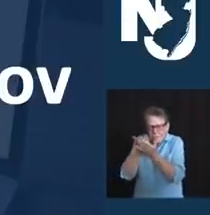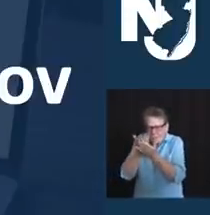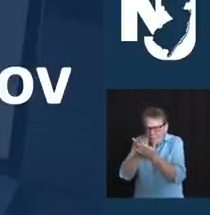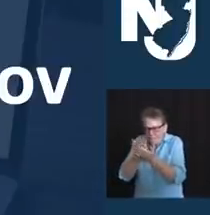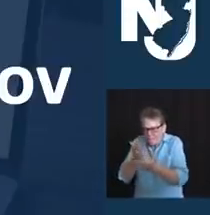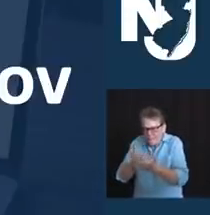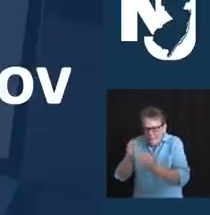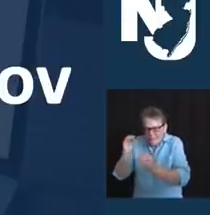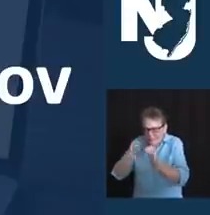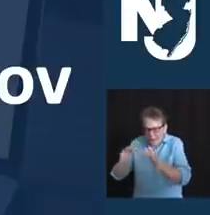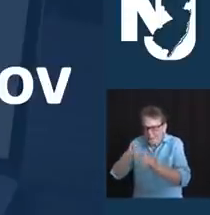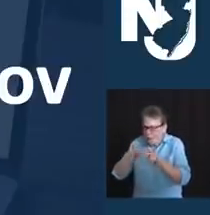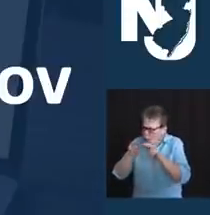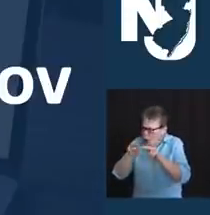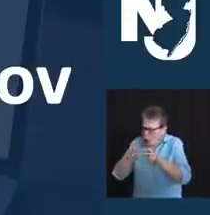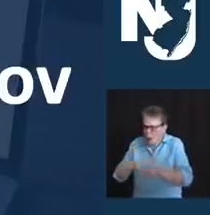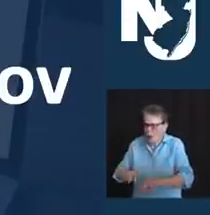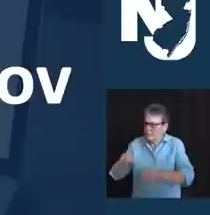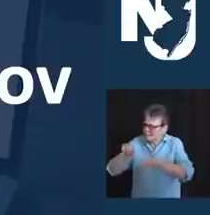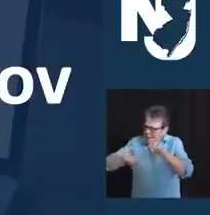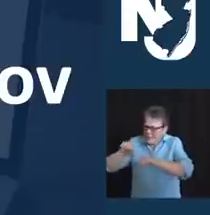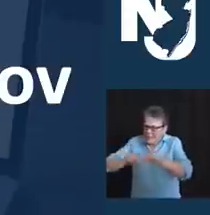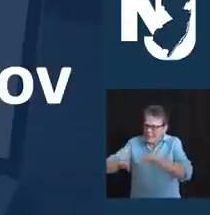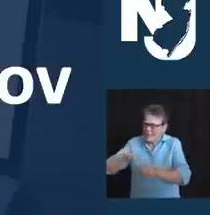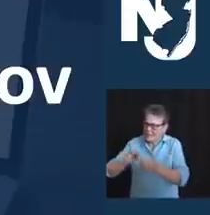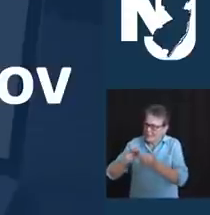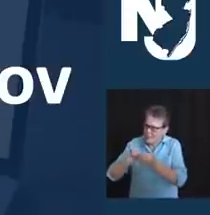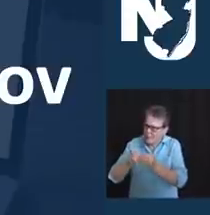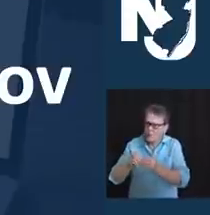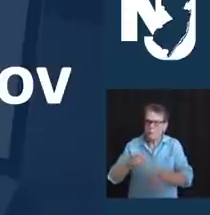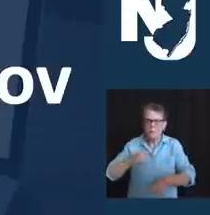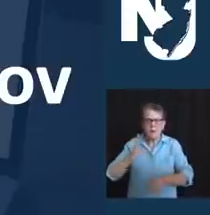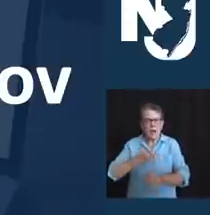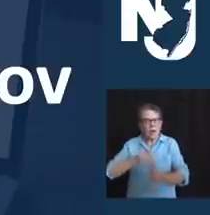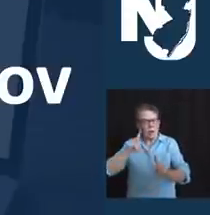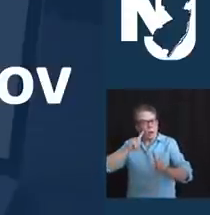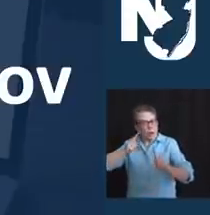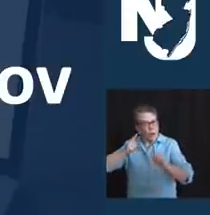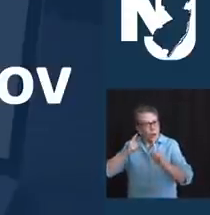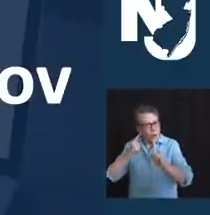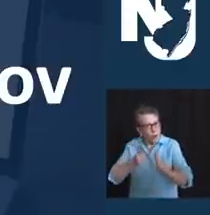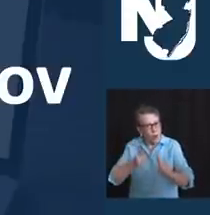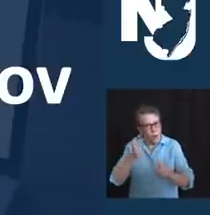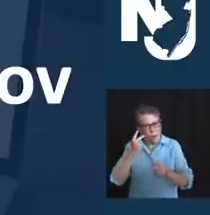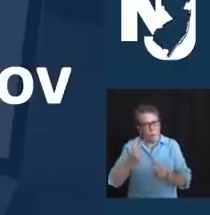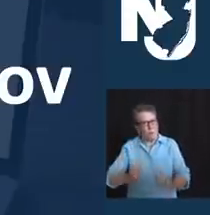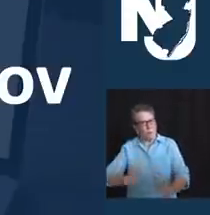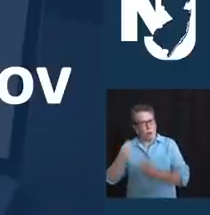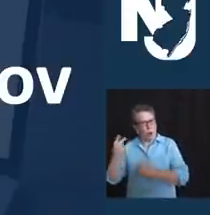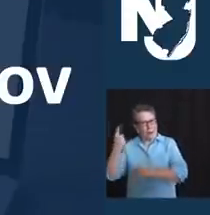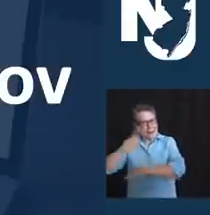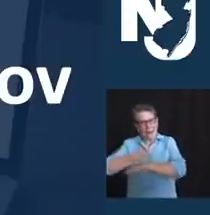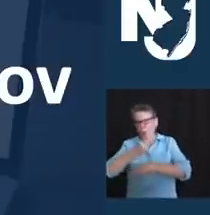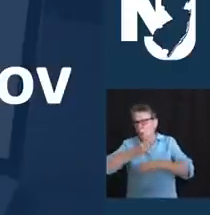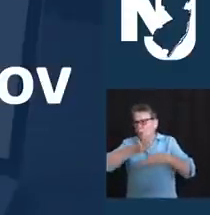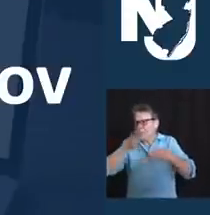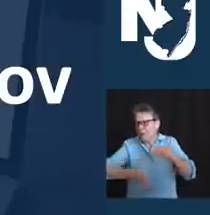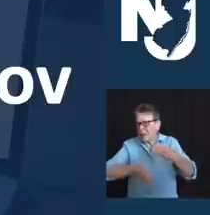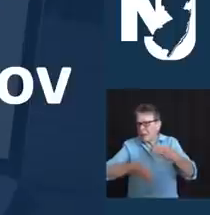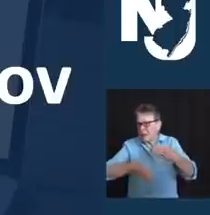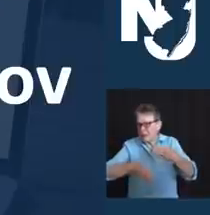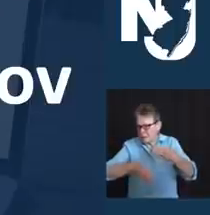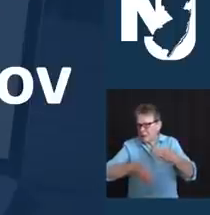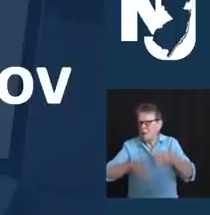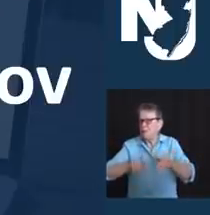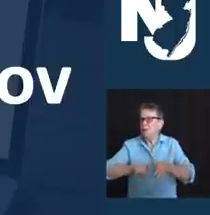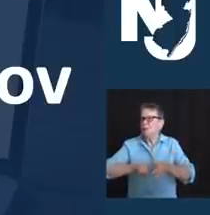we've always targeted Memorial Day as when we hoped we'd be able to take our strongest steps on the path back to a